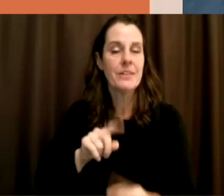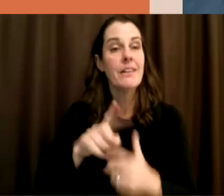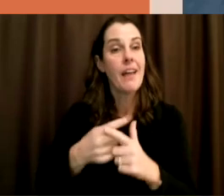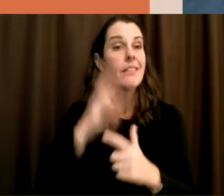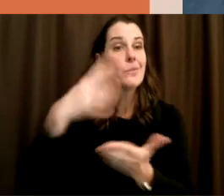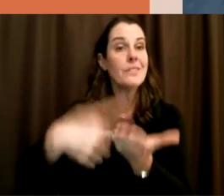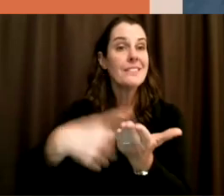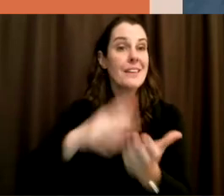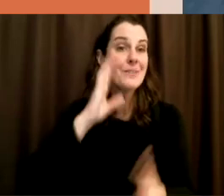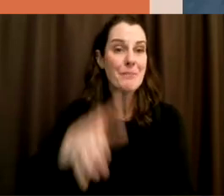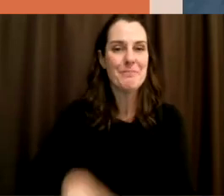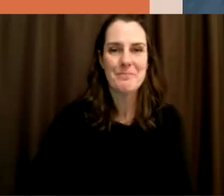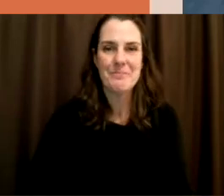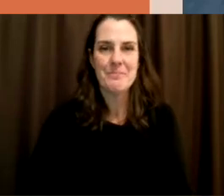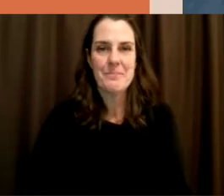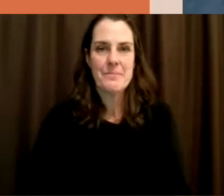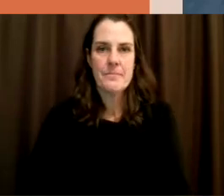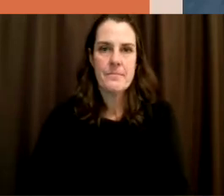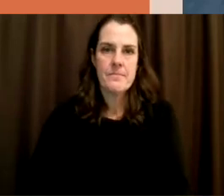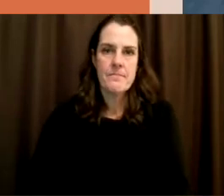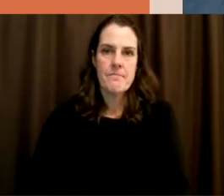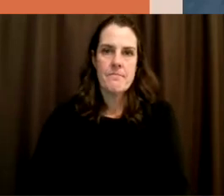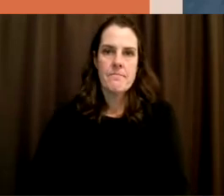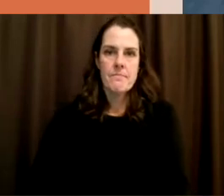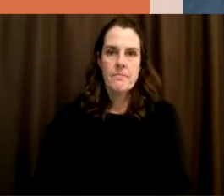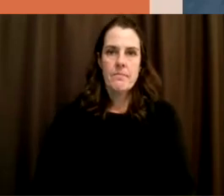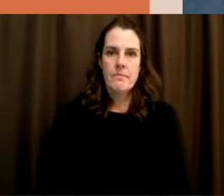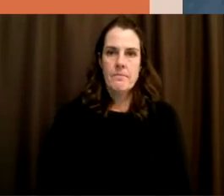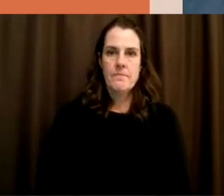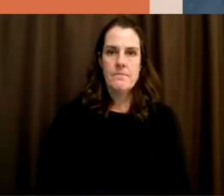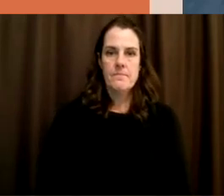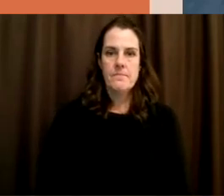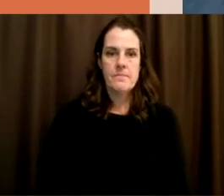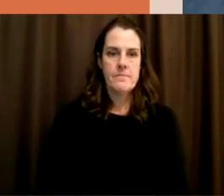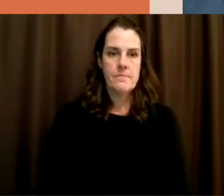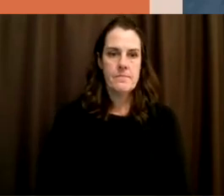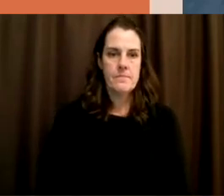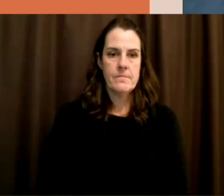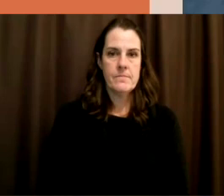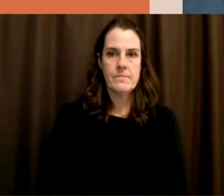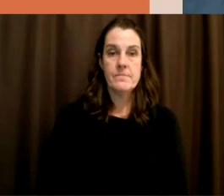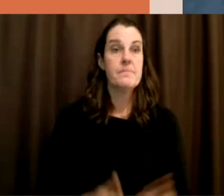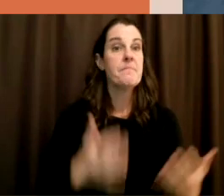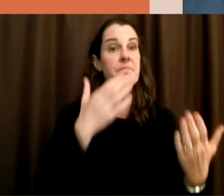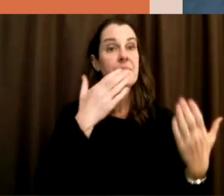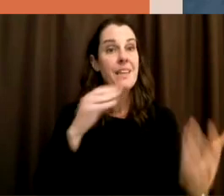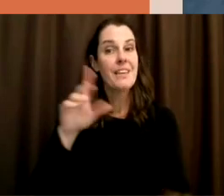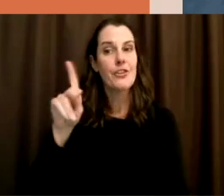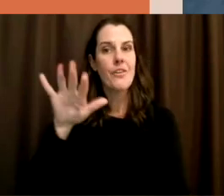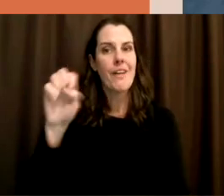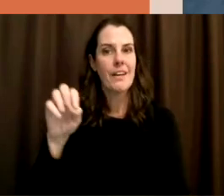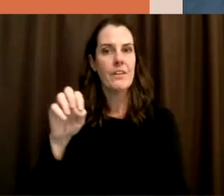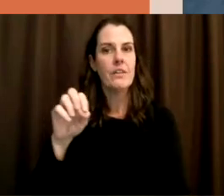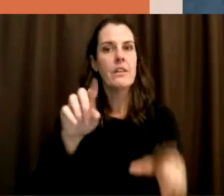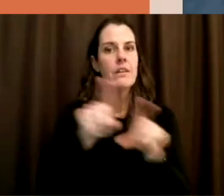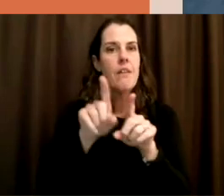discuss. Thanks, Kyle. And just one note is to scroll all the way